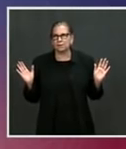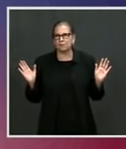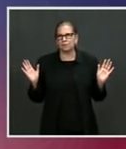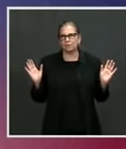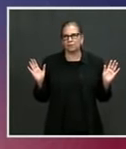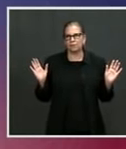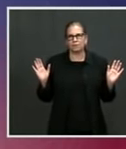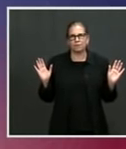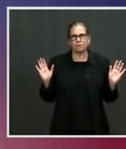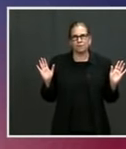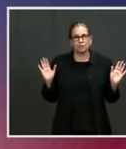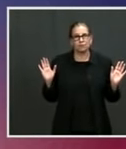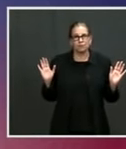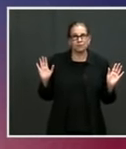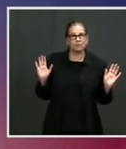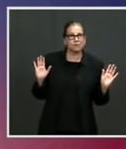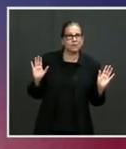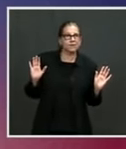Wherever Americans are,